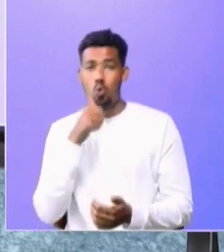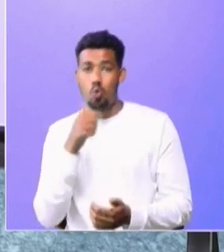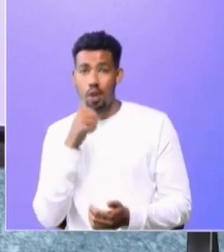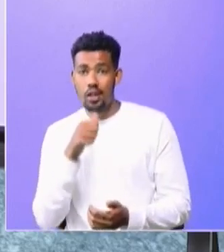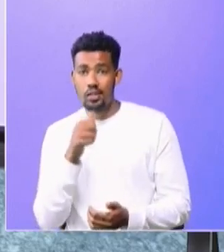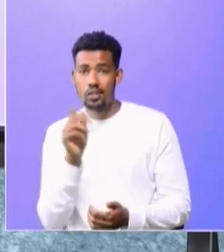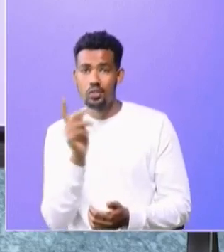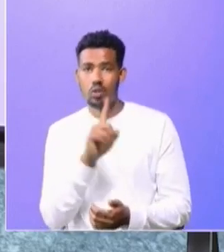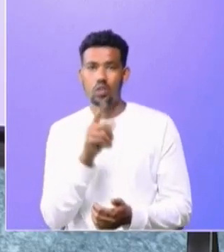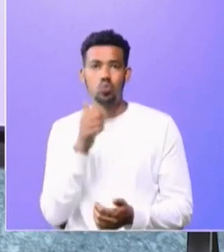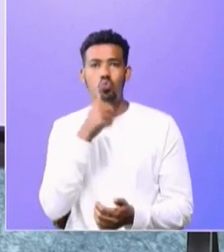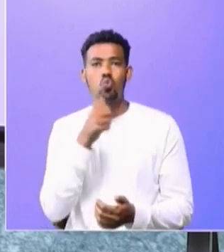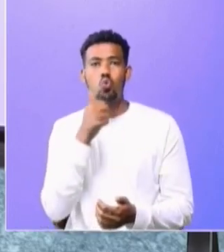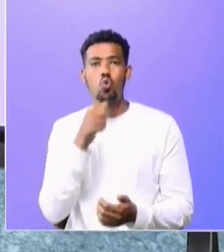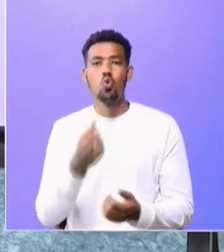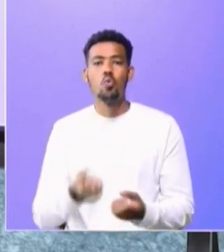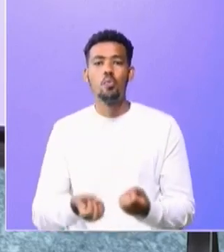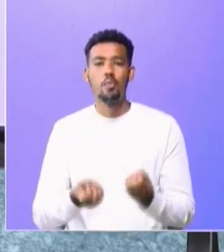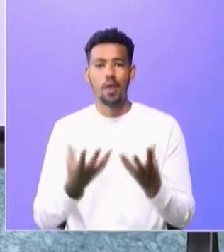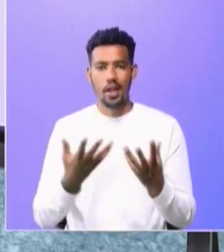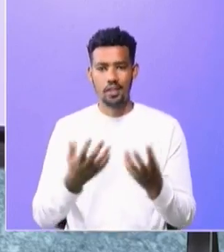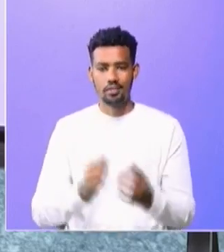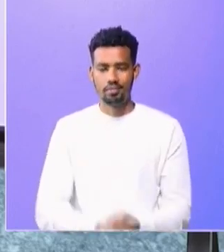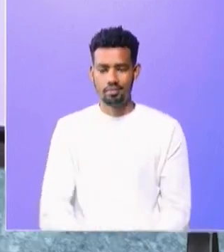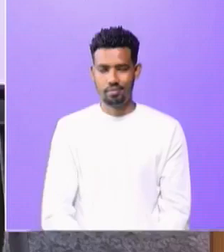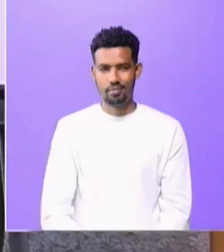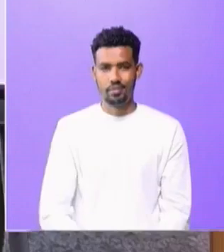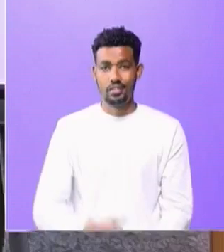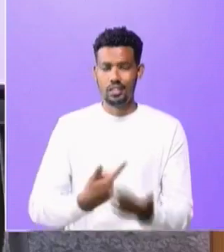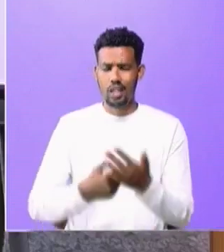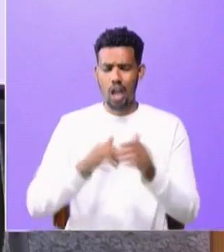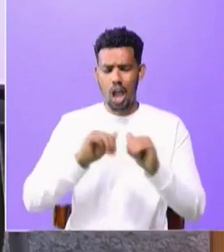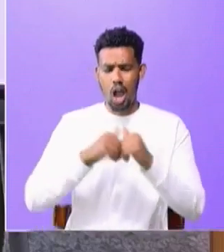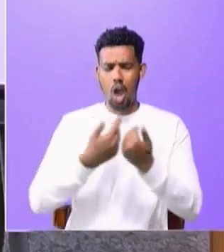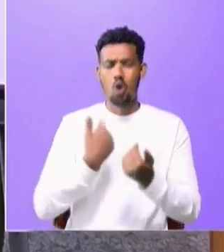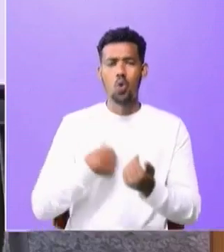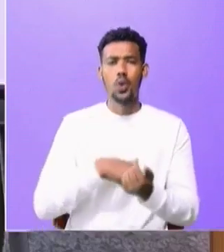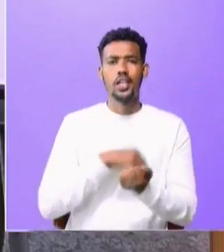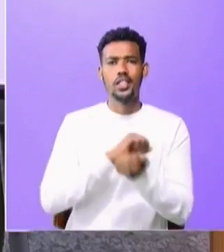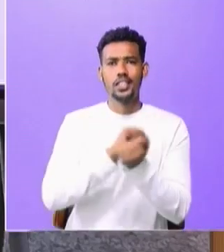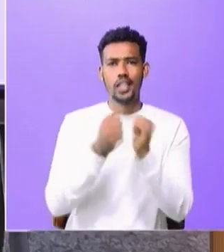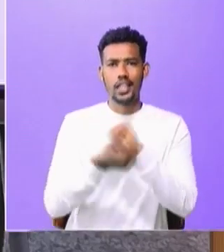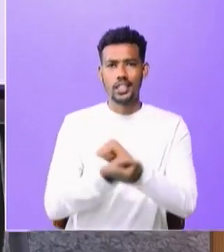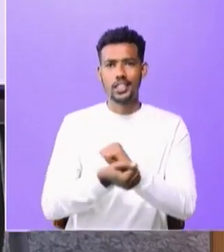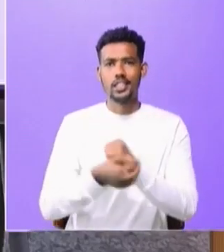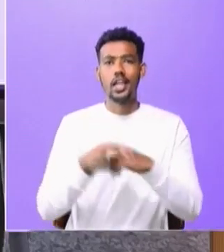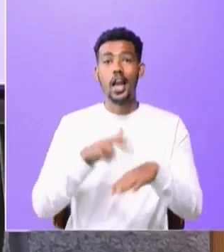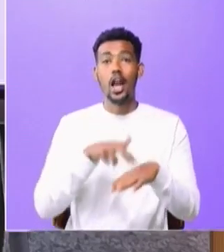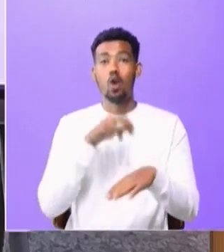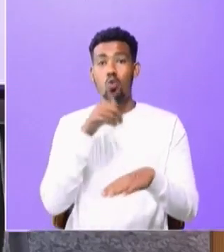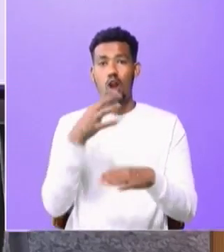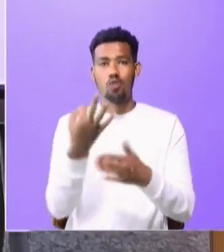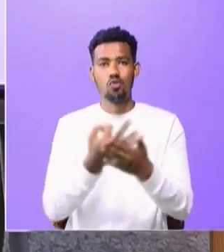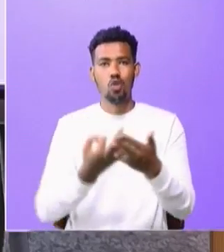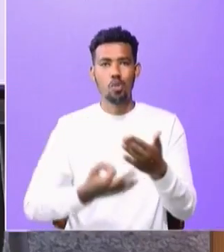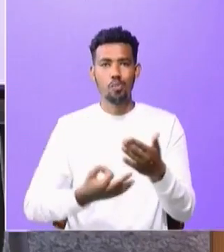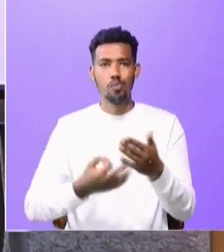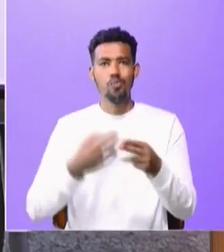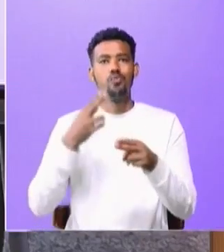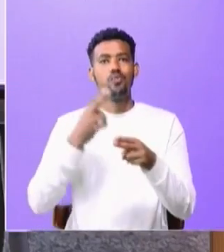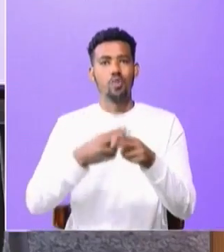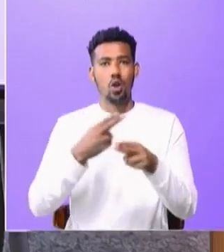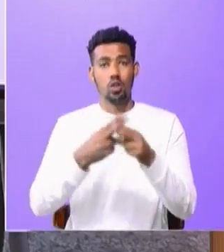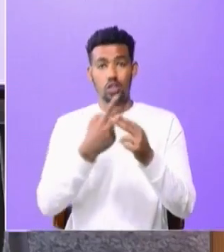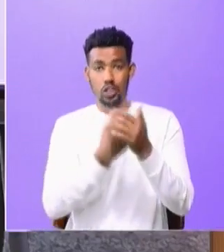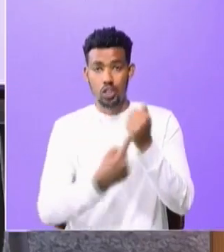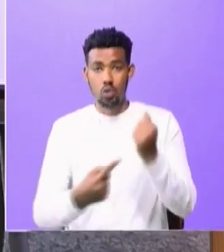women. Students, this is the way how you are changing irregular form of nouns. To change singular